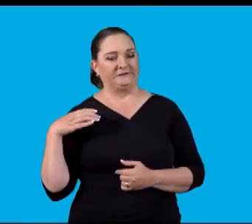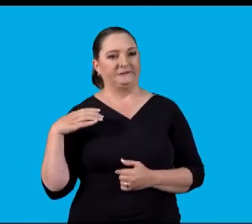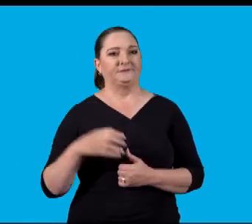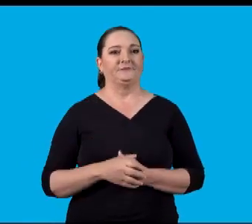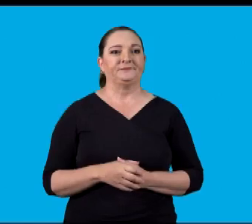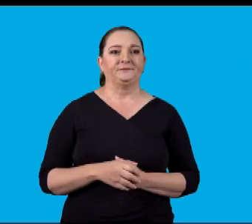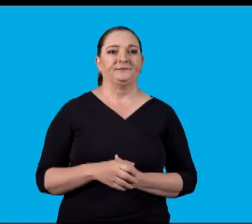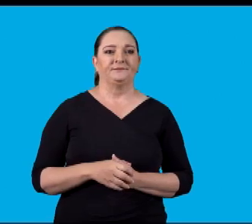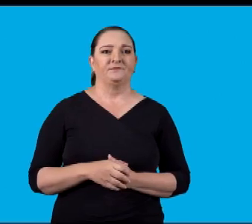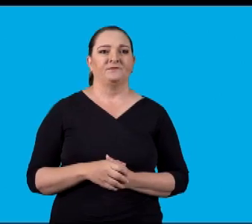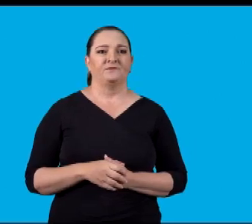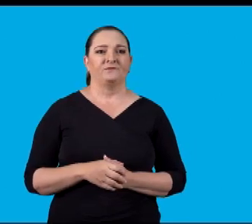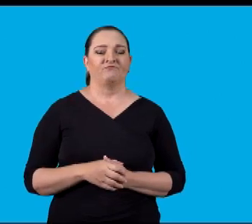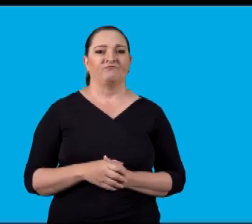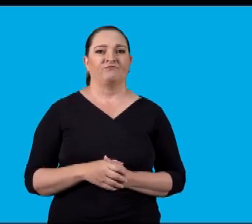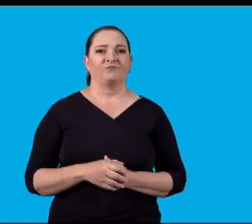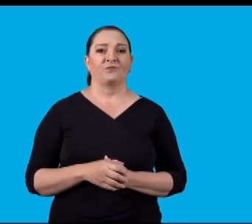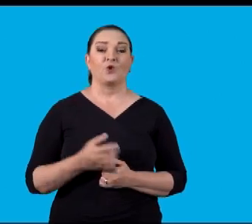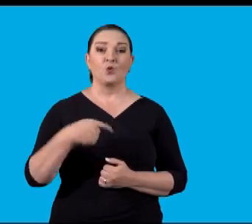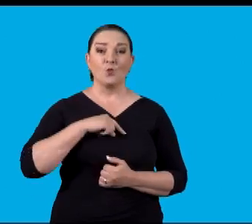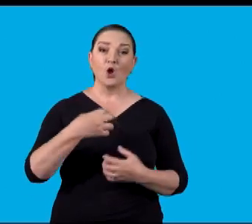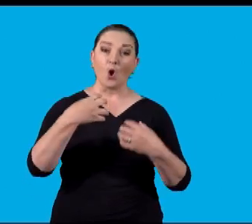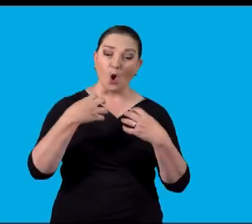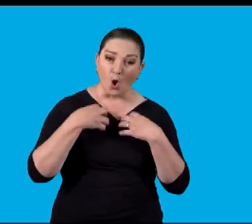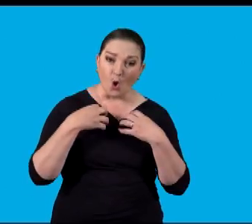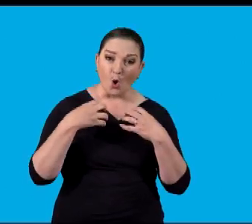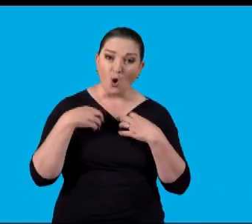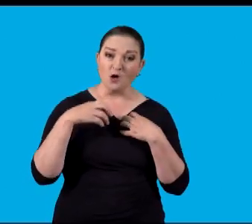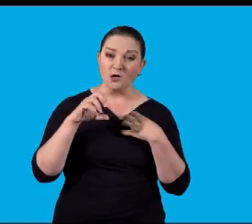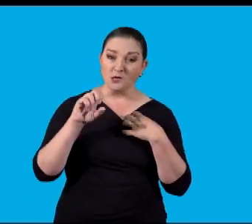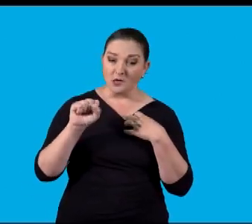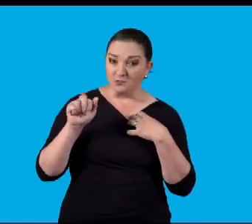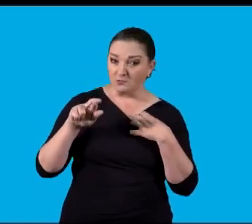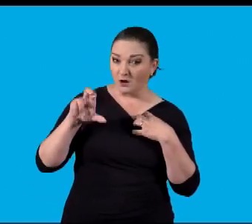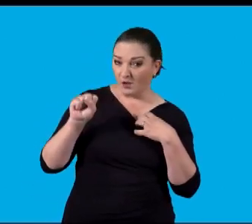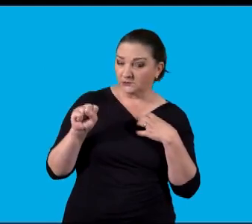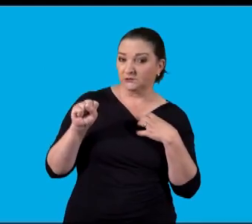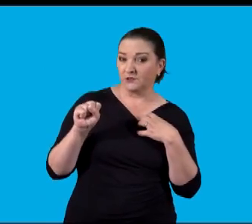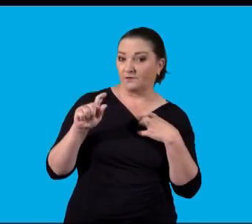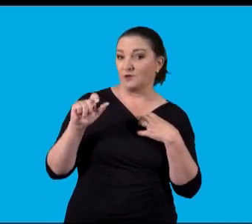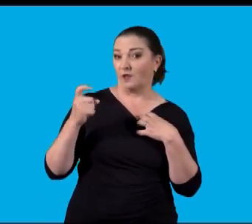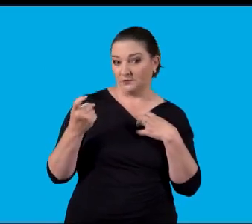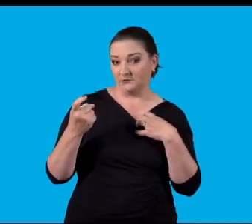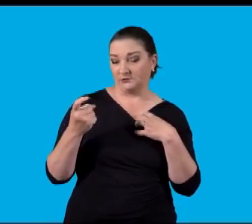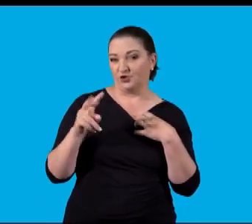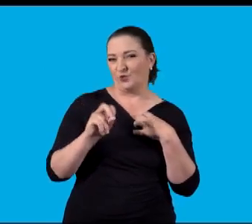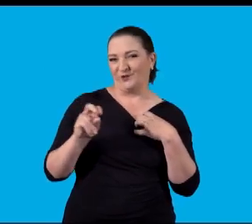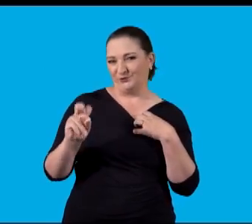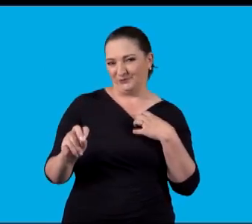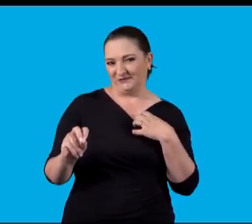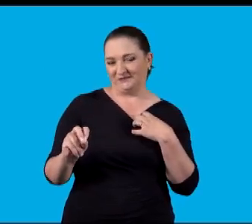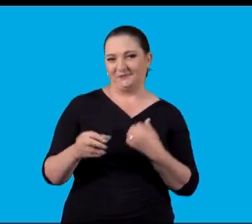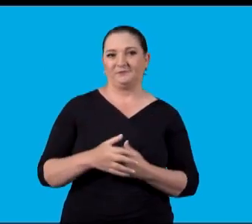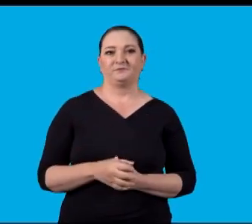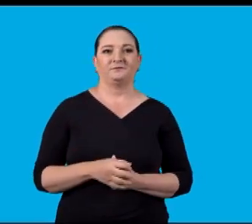liability. We were owing SARS for income tax in 2020. So I would come to